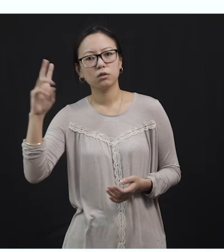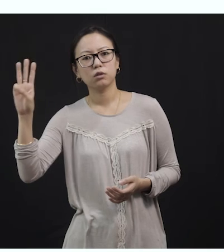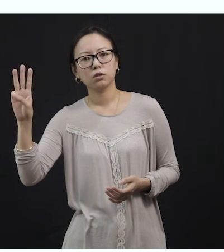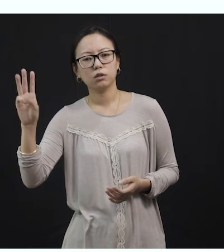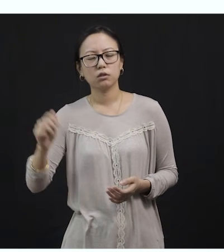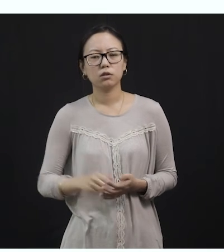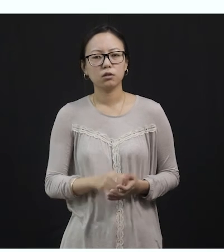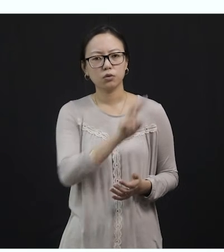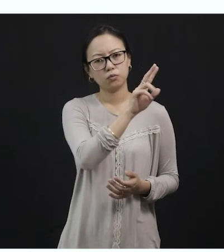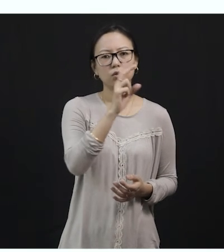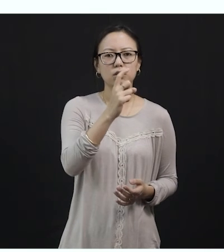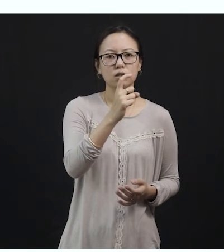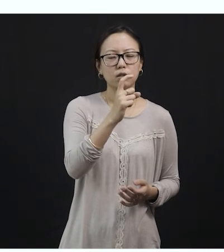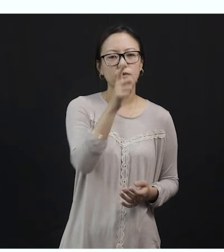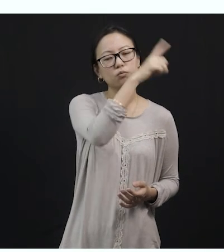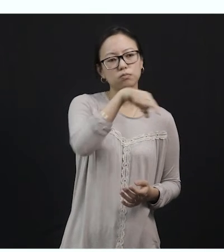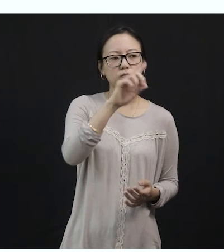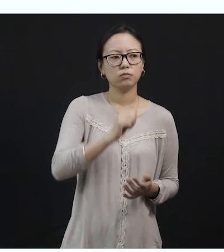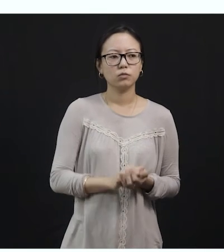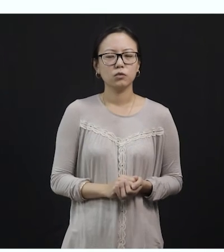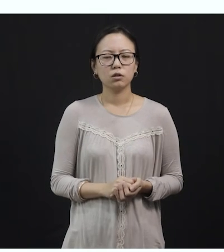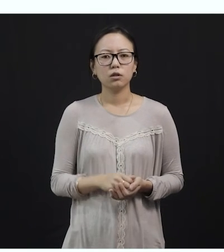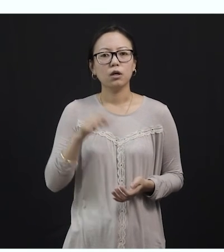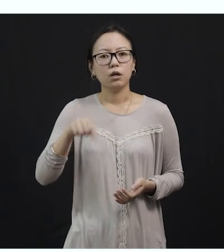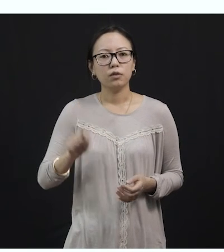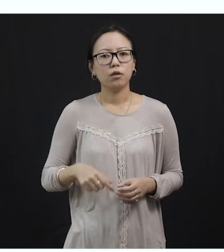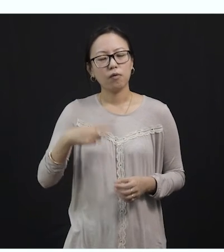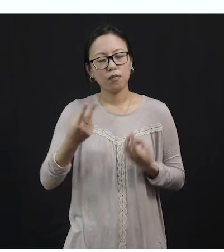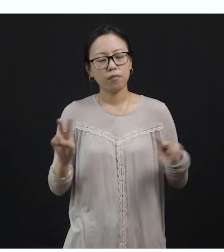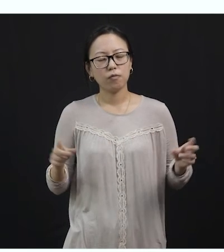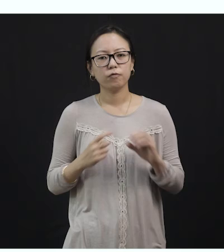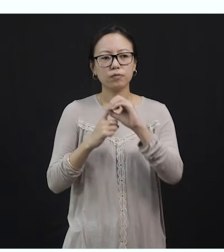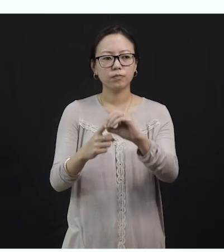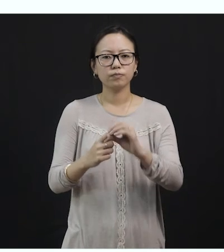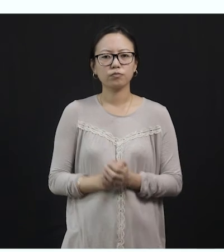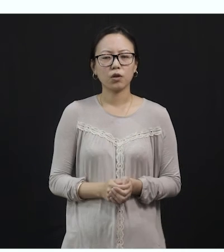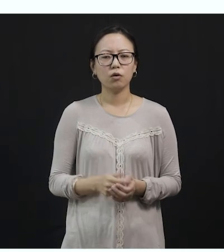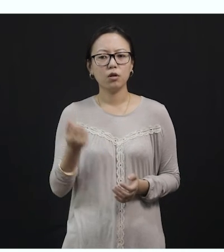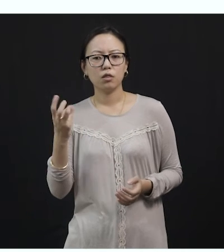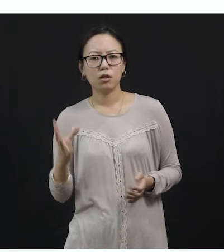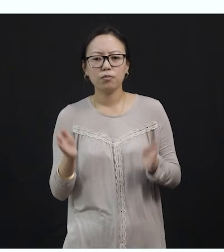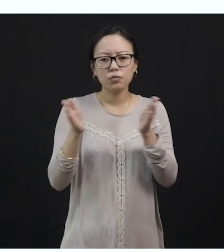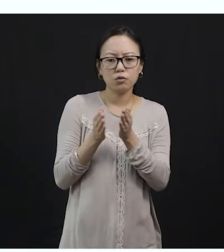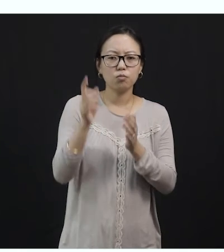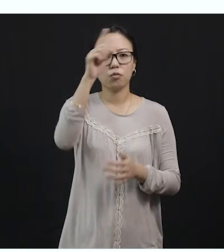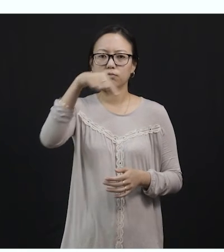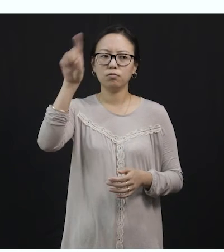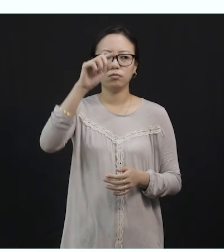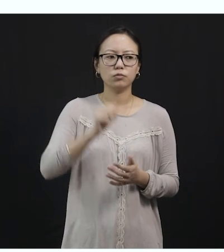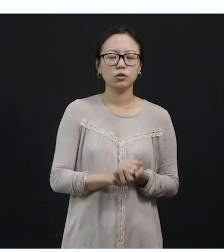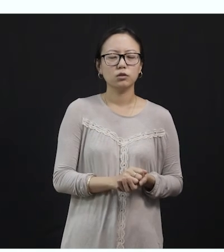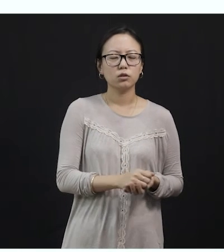Similarly, the next question is circle the smaller number. So we will look at the numbers 30